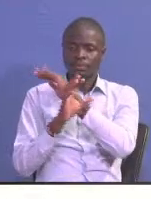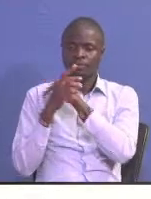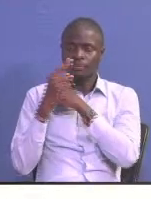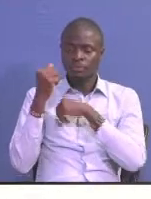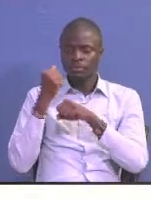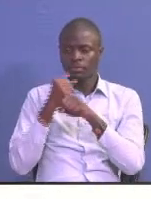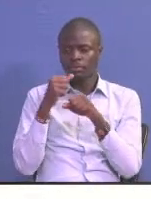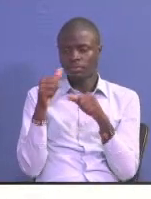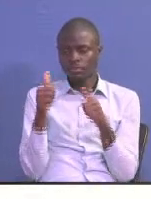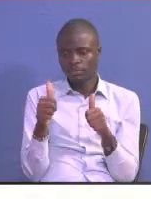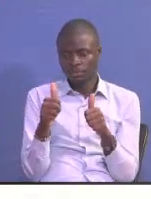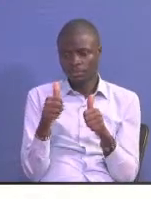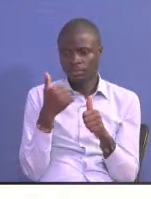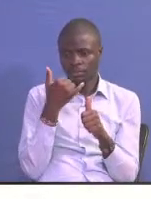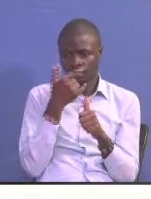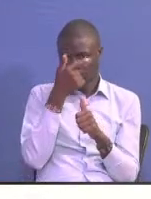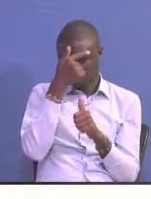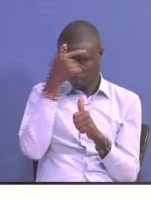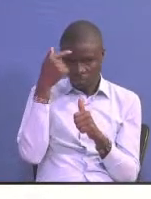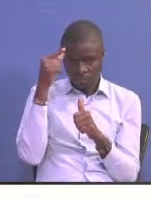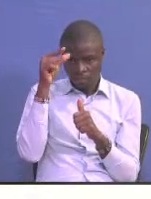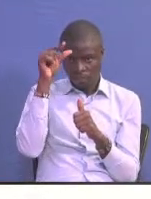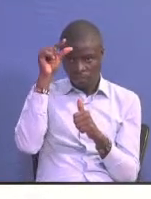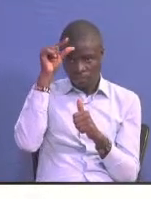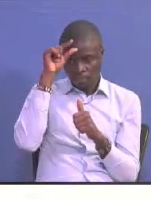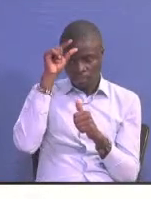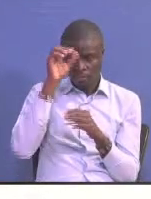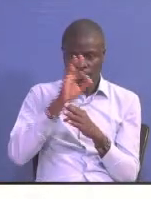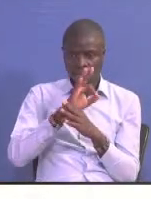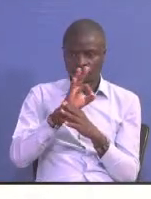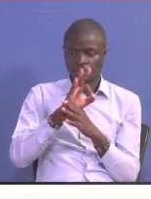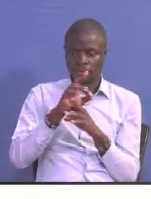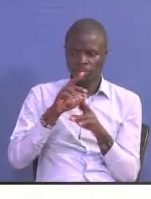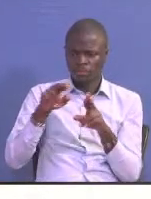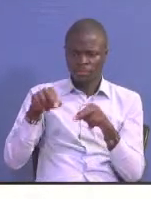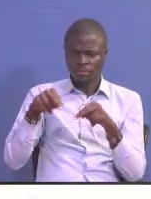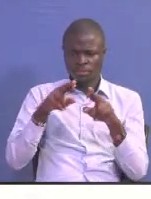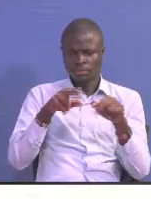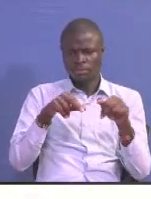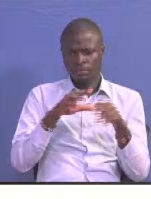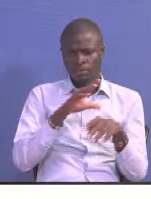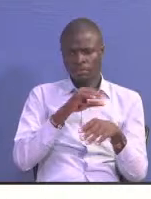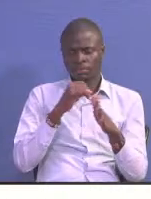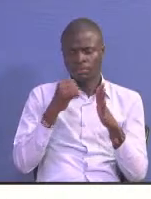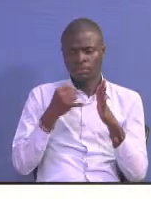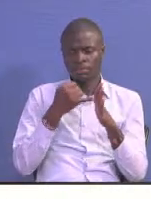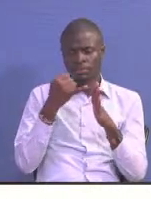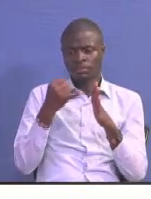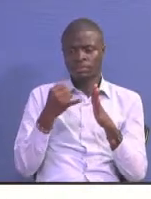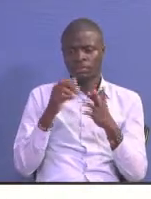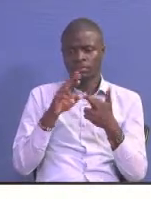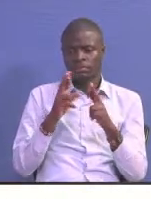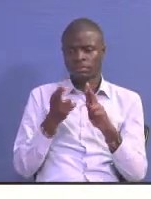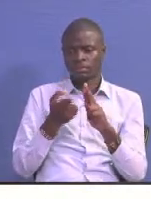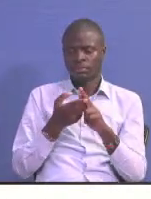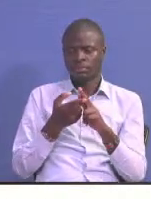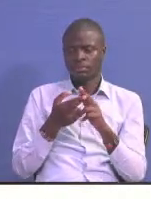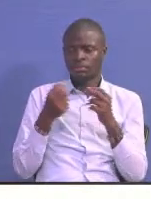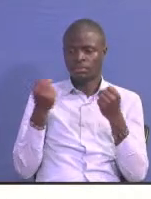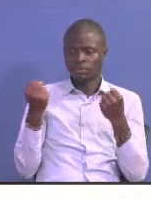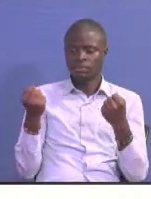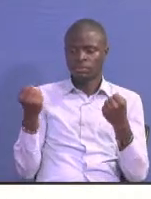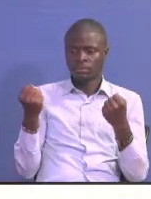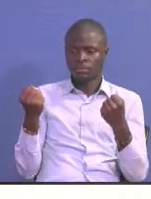performing better is because the government funds research, industry relationship is very strong